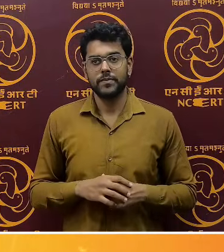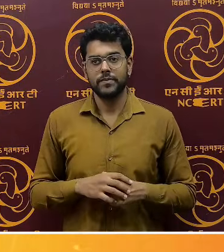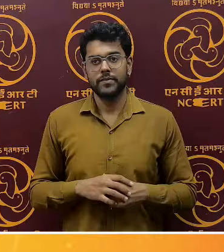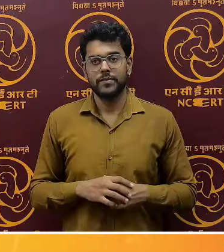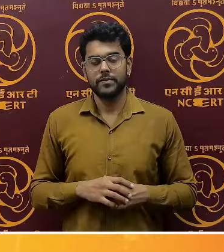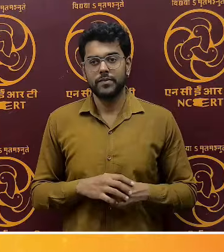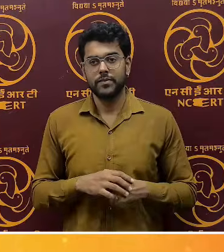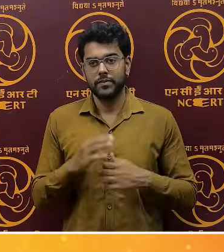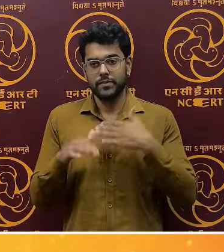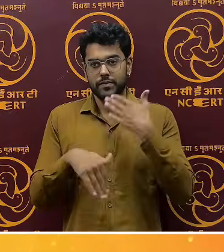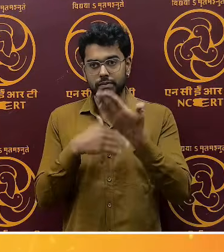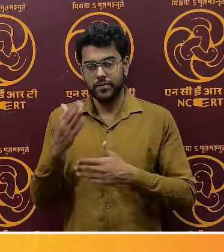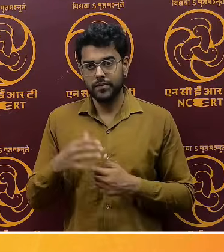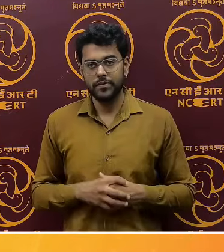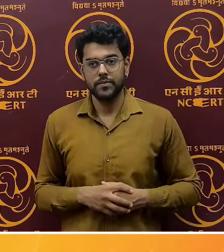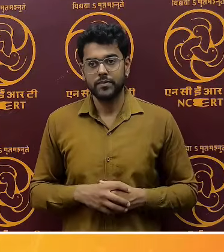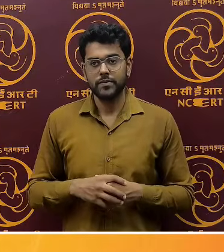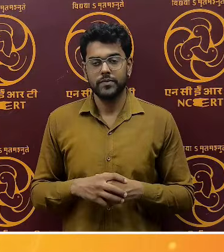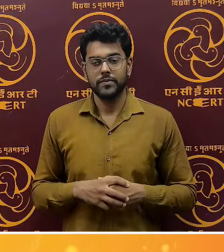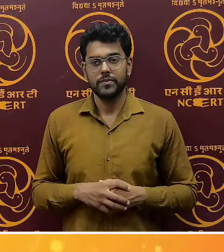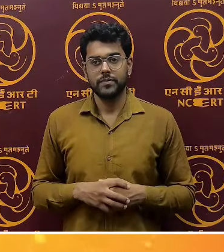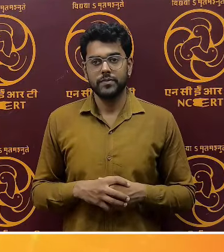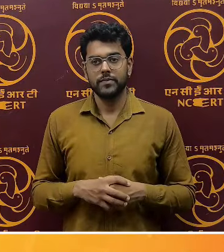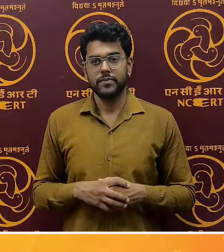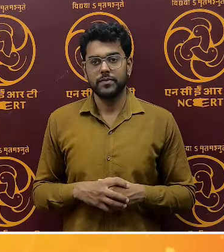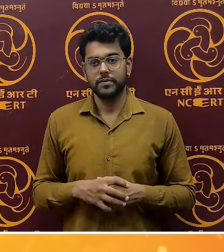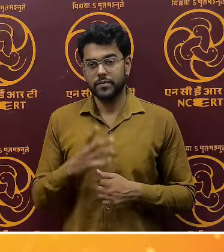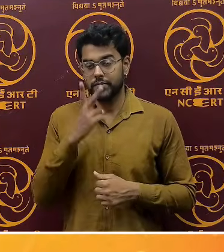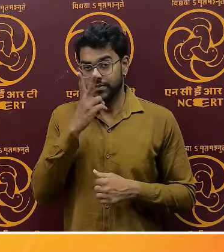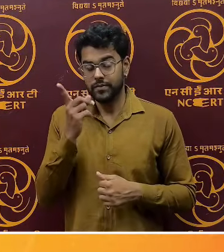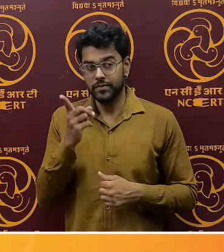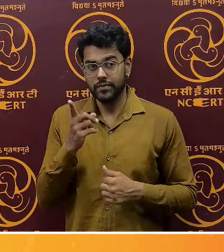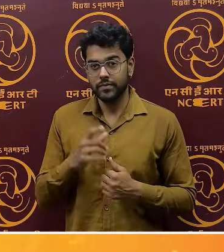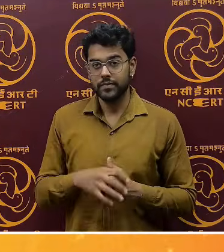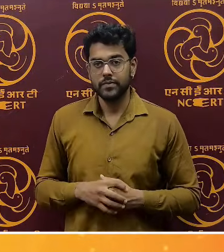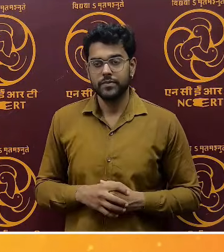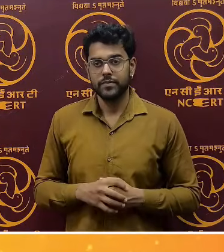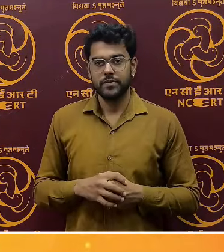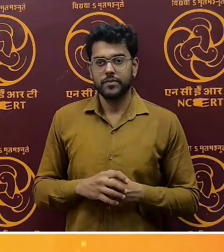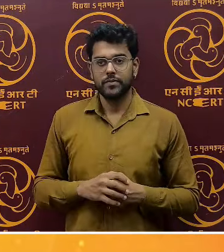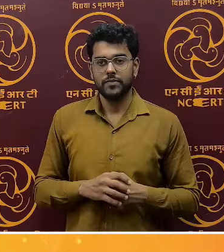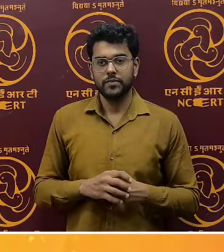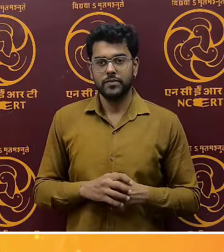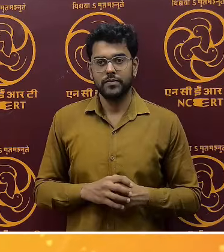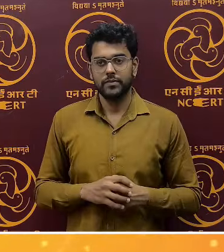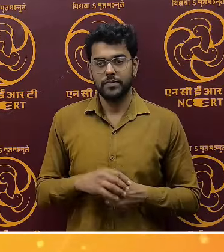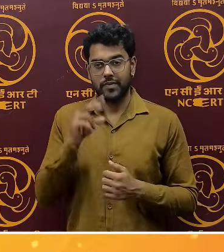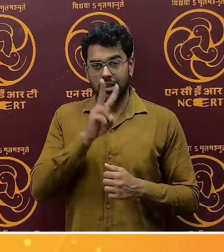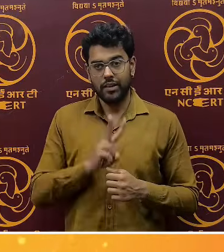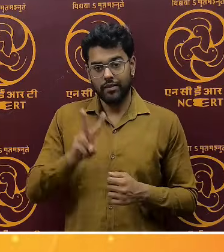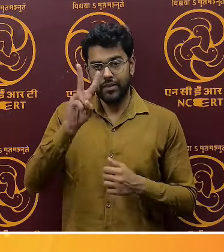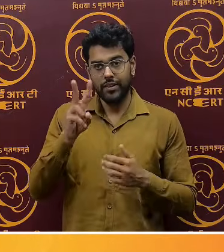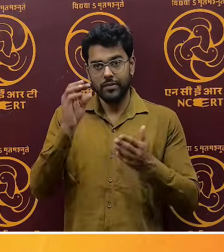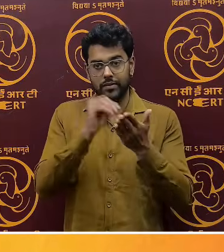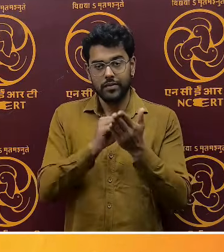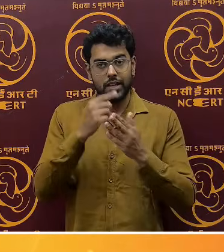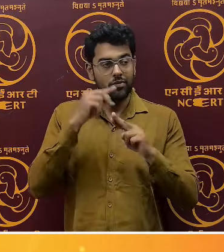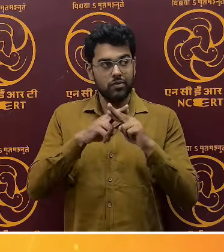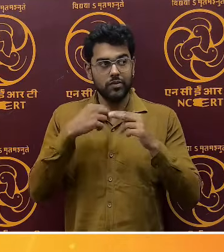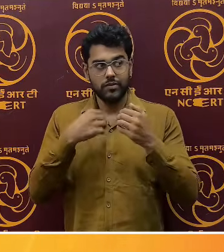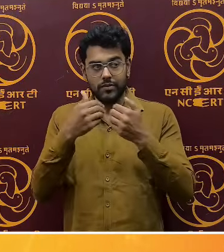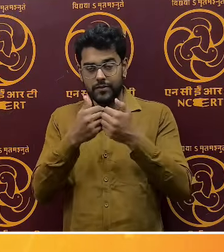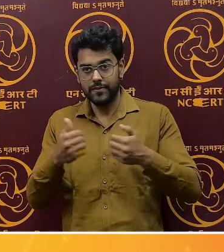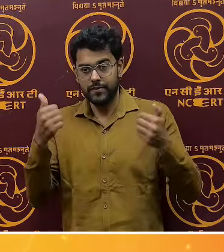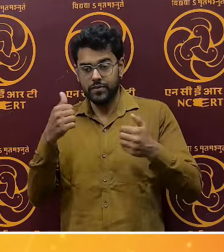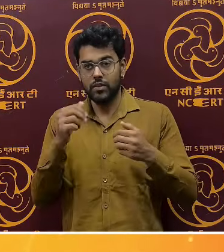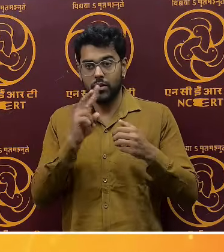Let us go to the next step. Here you can see, enter the value of, if we separately put